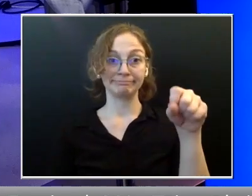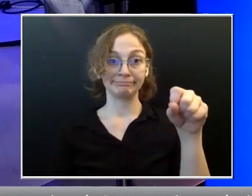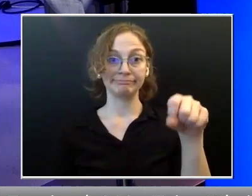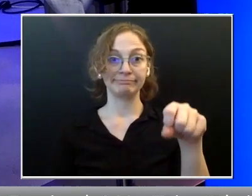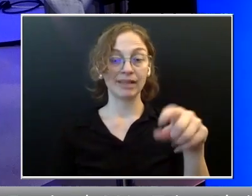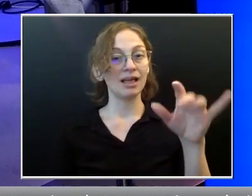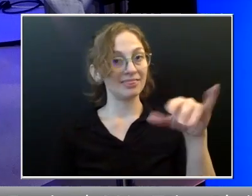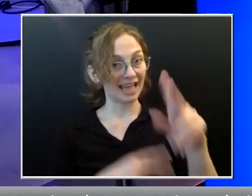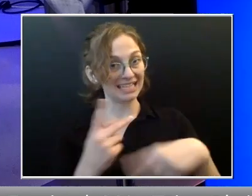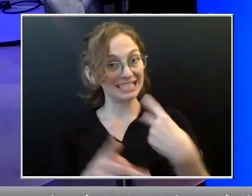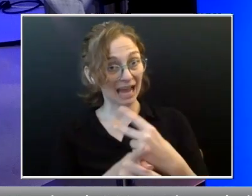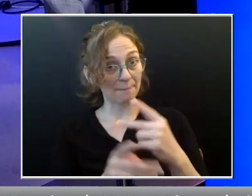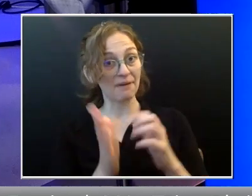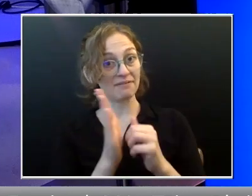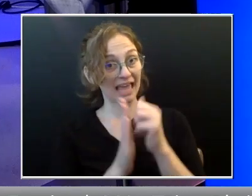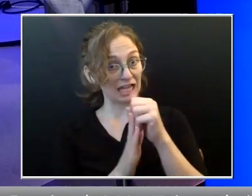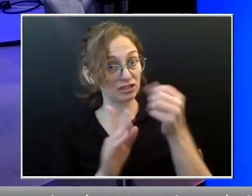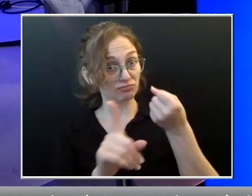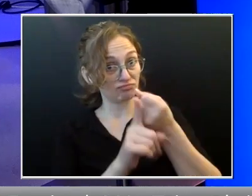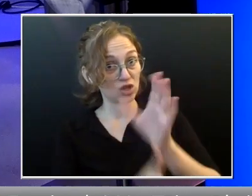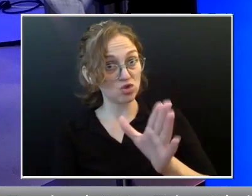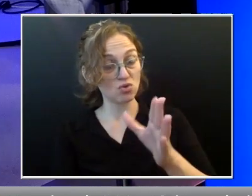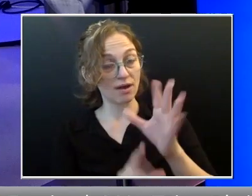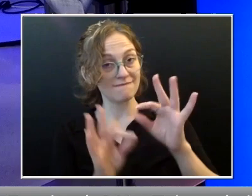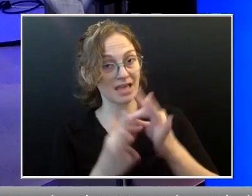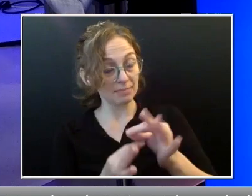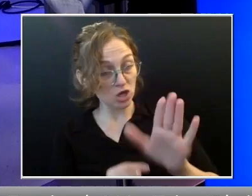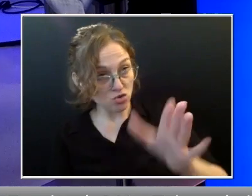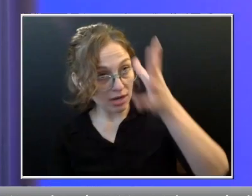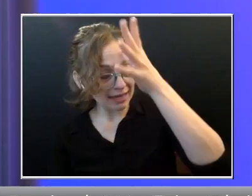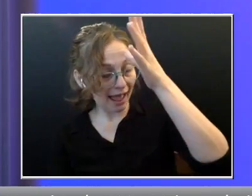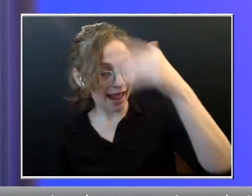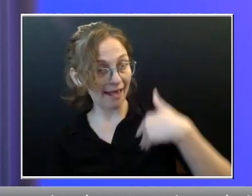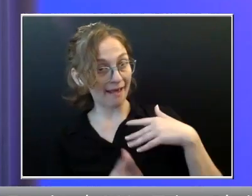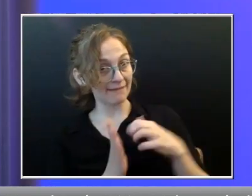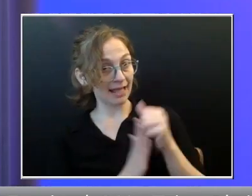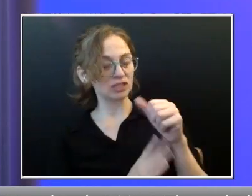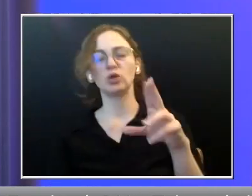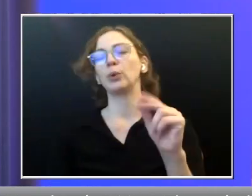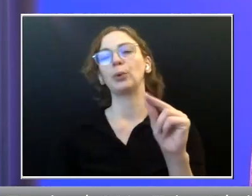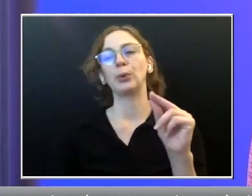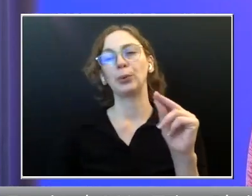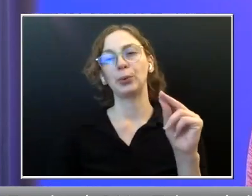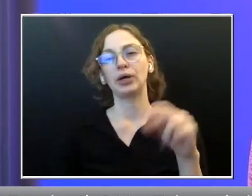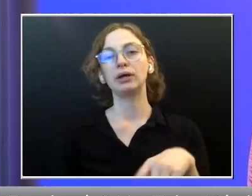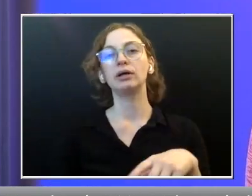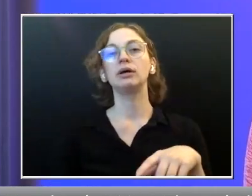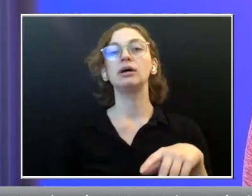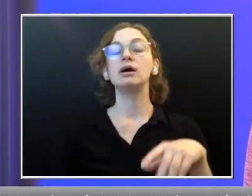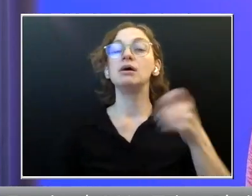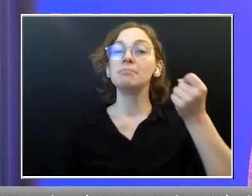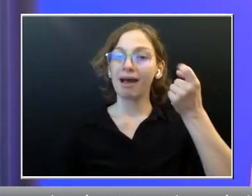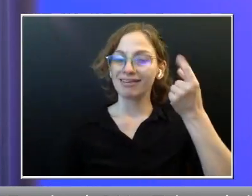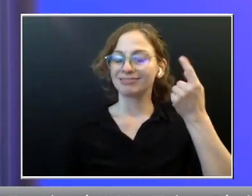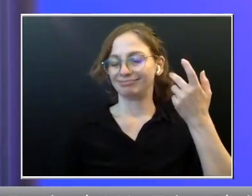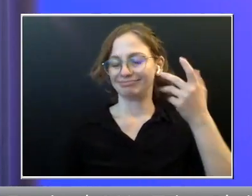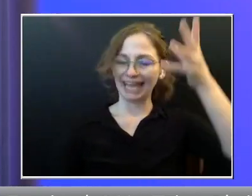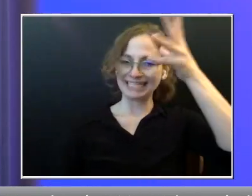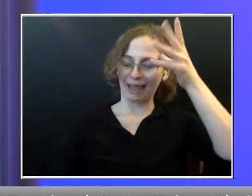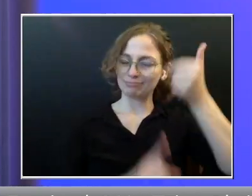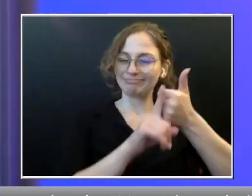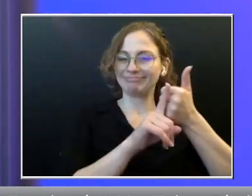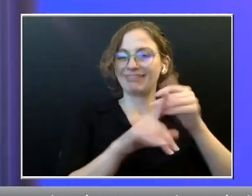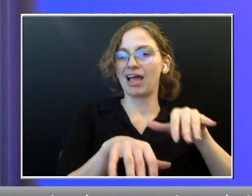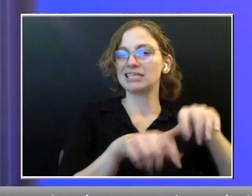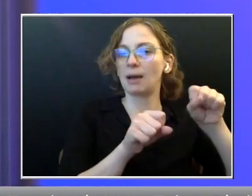dad have cancer? No, he did not. He did not. But he was adopted, so we don't really know a whole lot